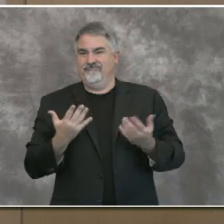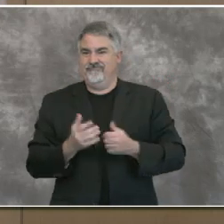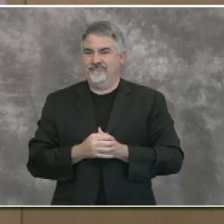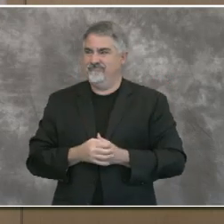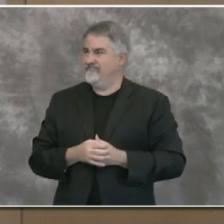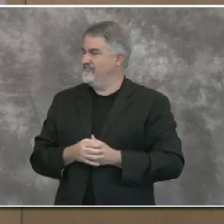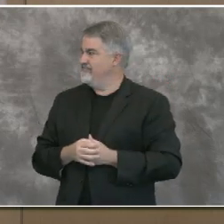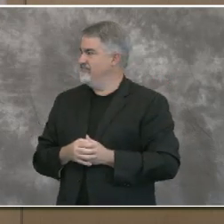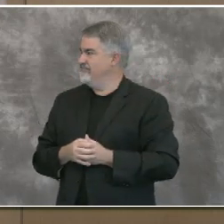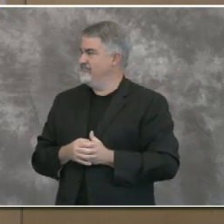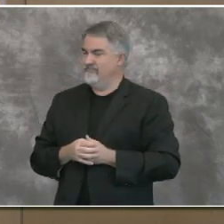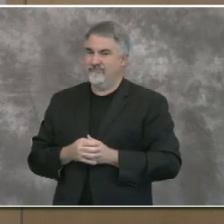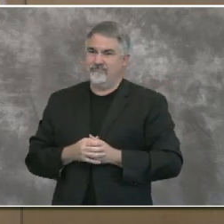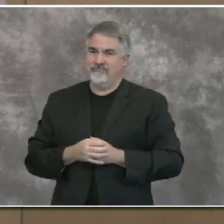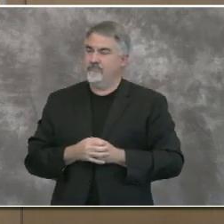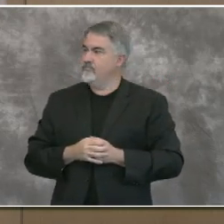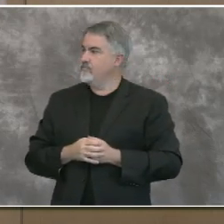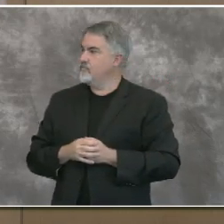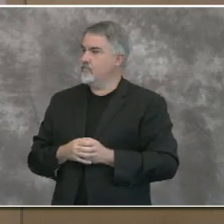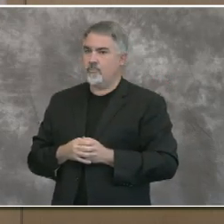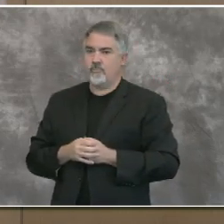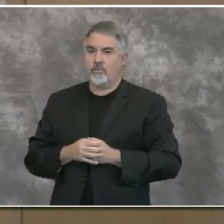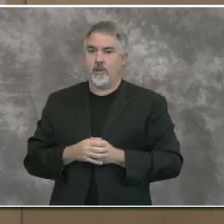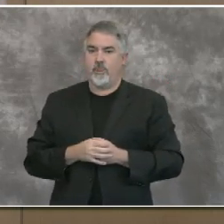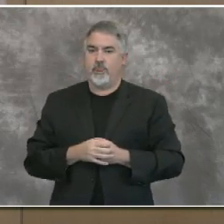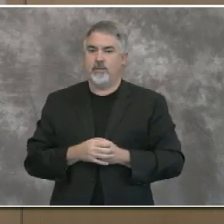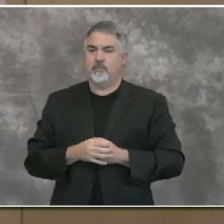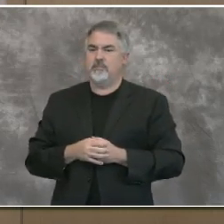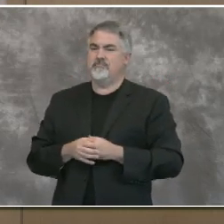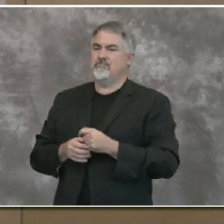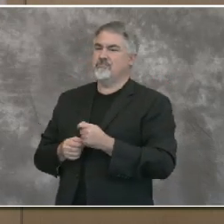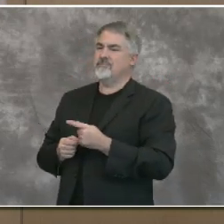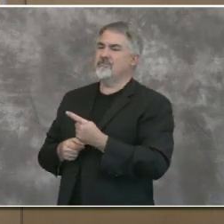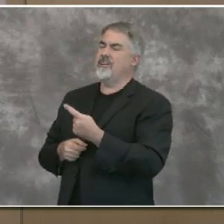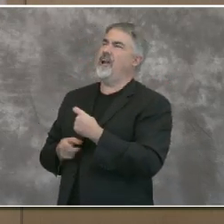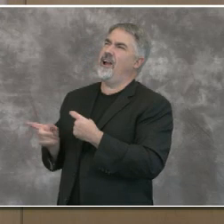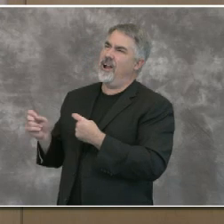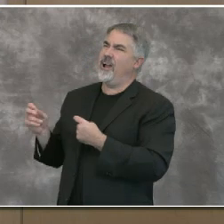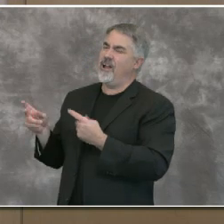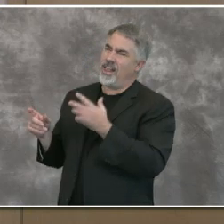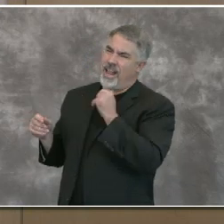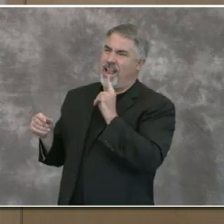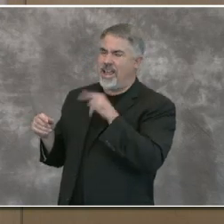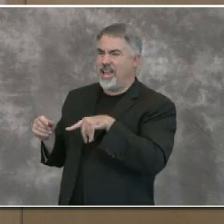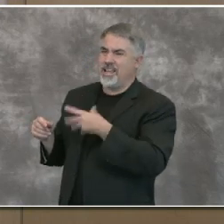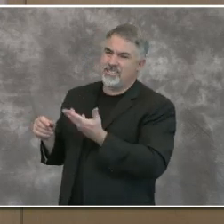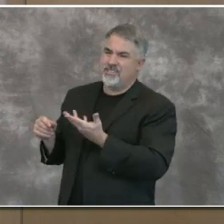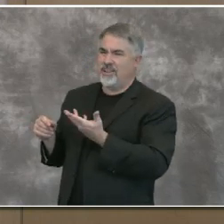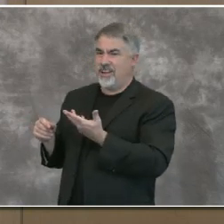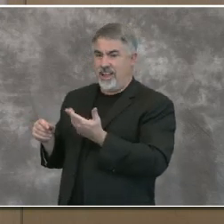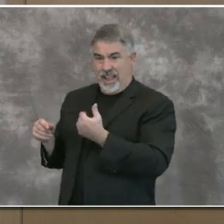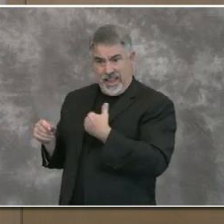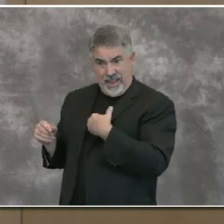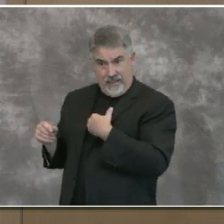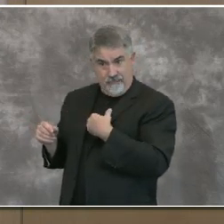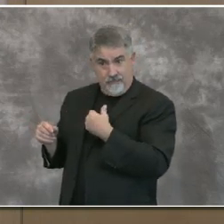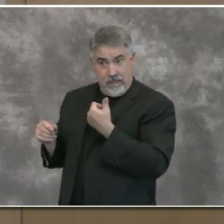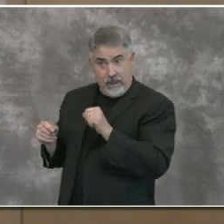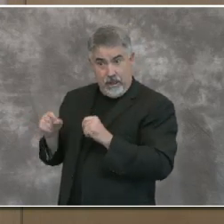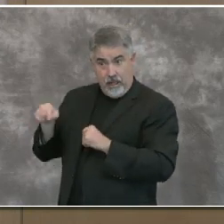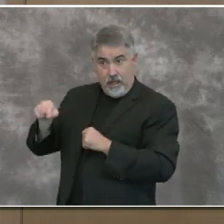Does that answer your question? That happened? Pardon? Sort of. Has that happened? Has individual hospitals taken